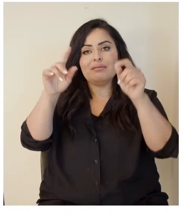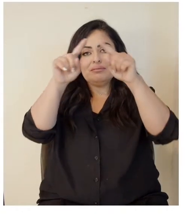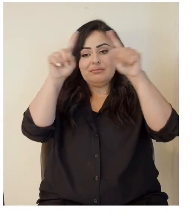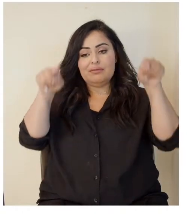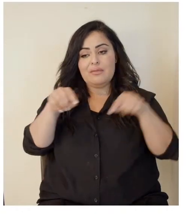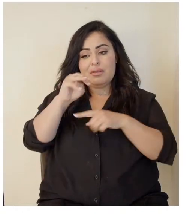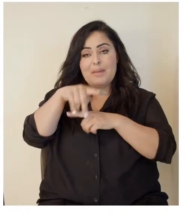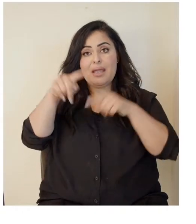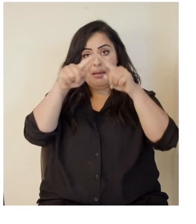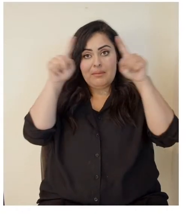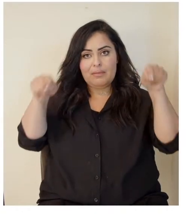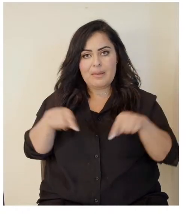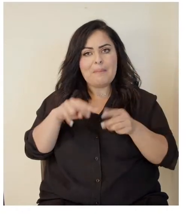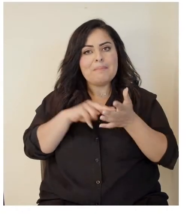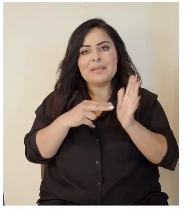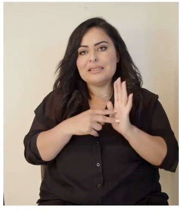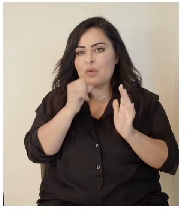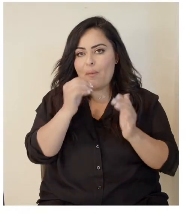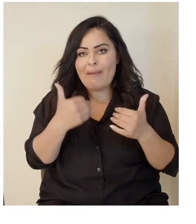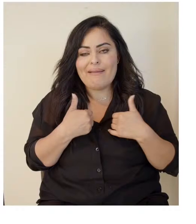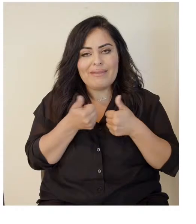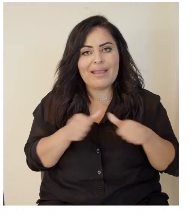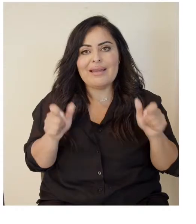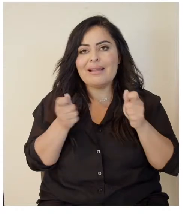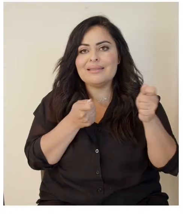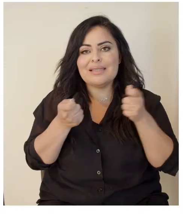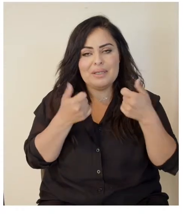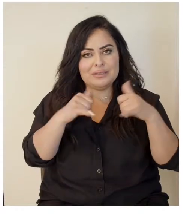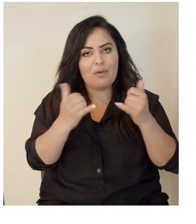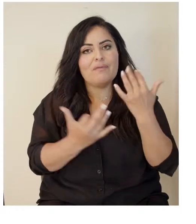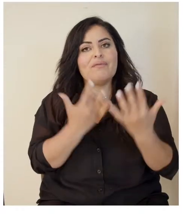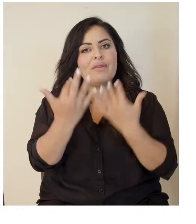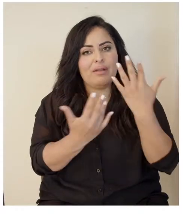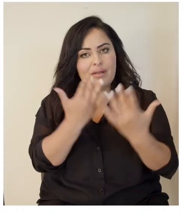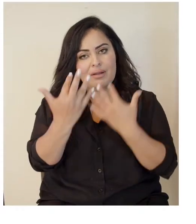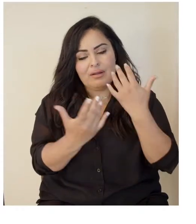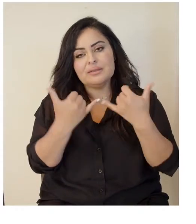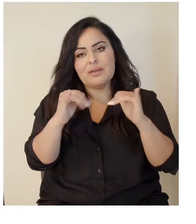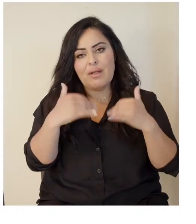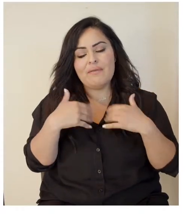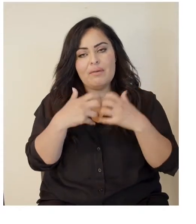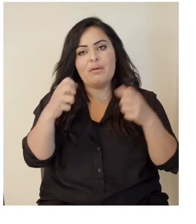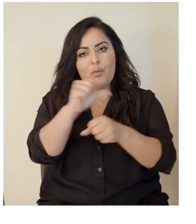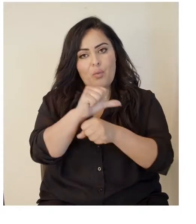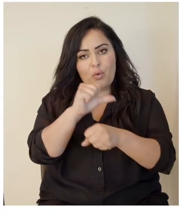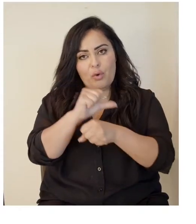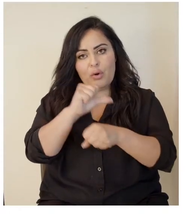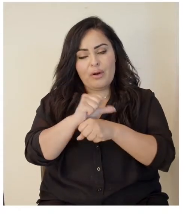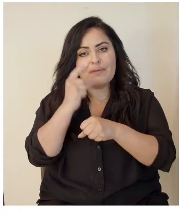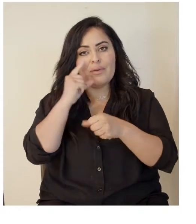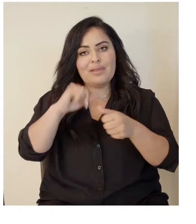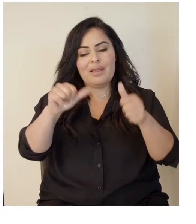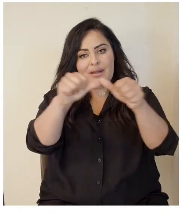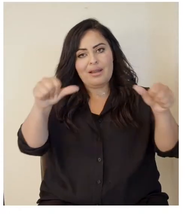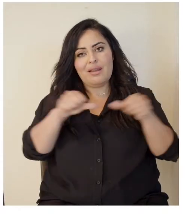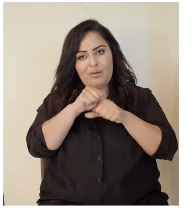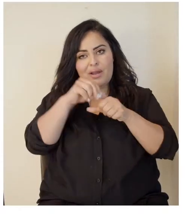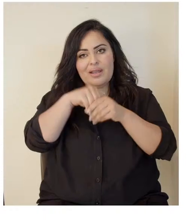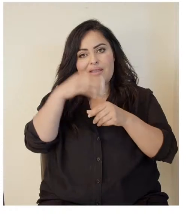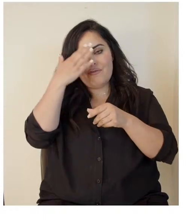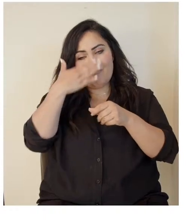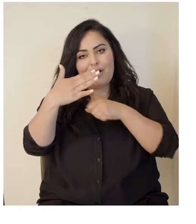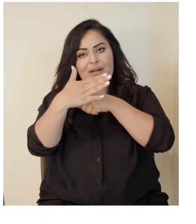areas that we don't have containment yet of this fire, meaning that there's considerable amount of work still to be done in these areas along the front